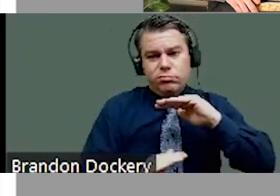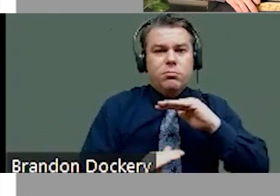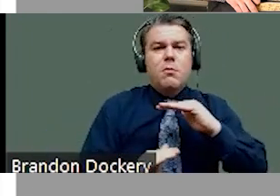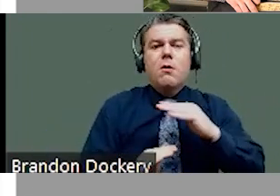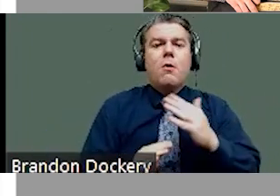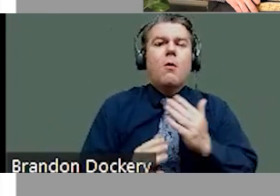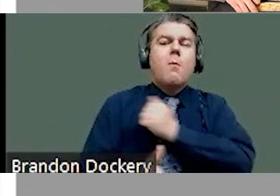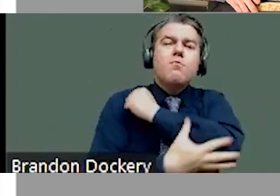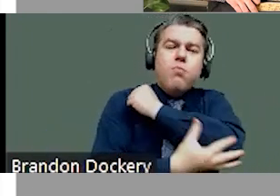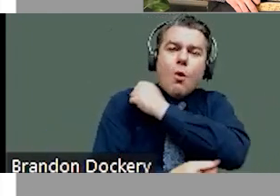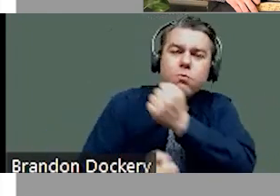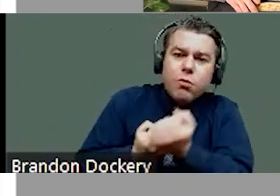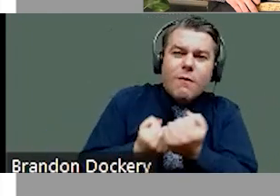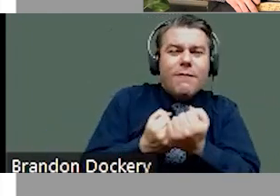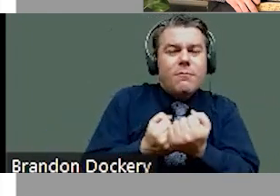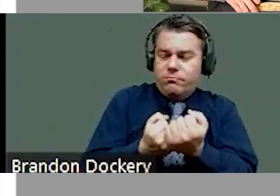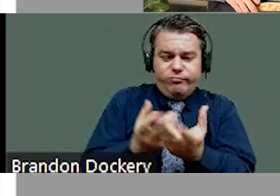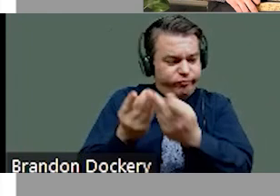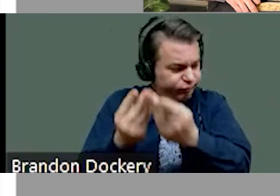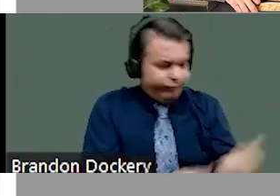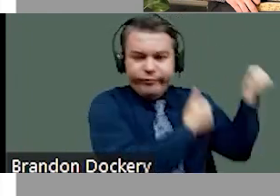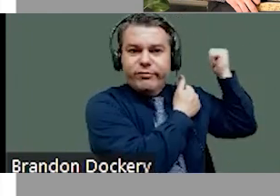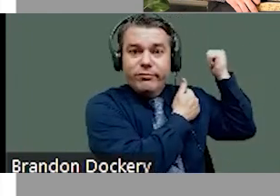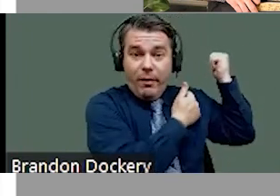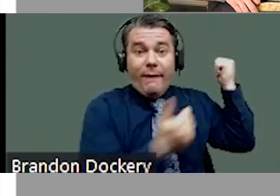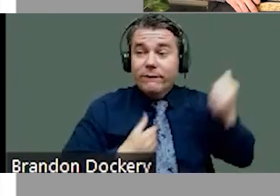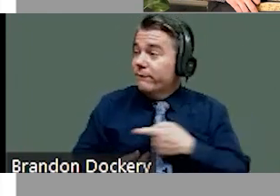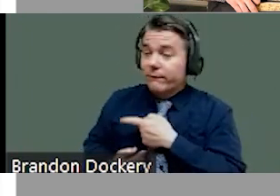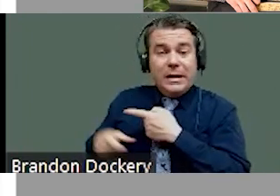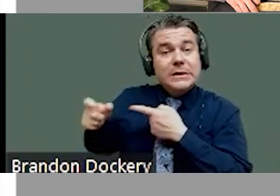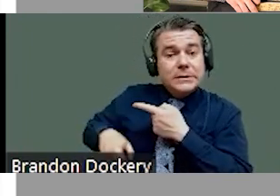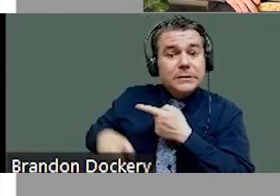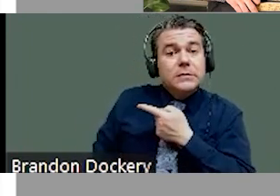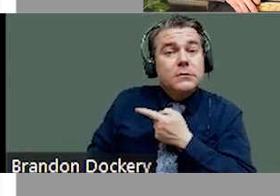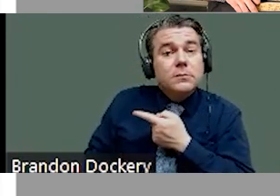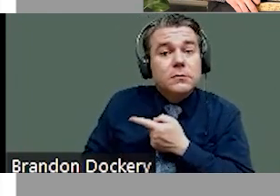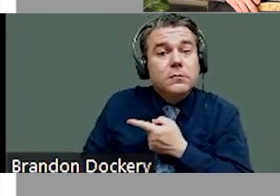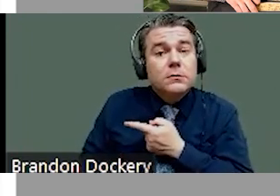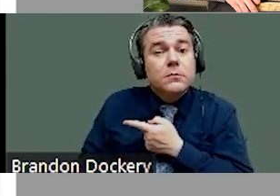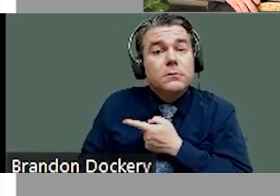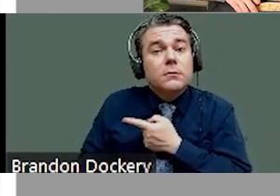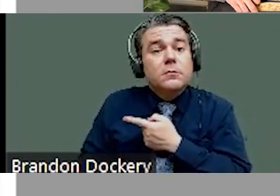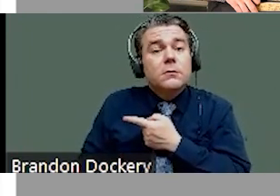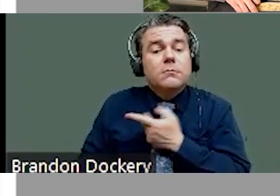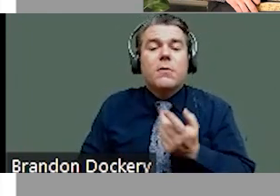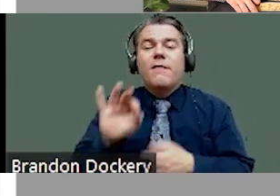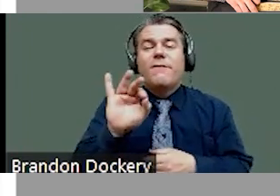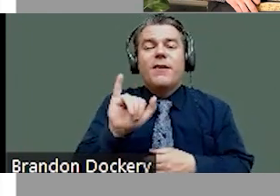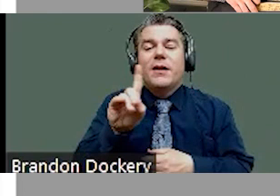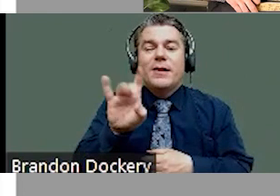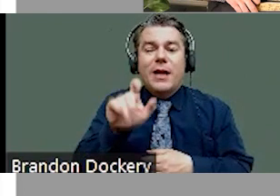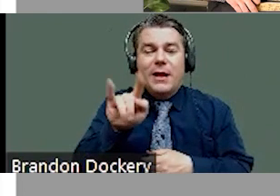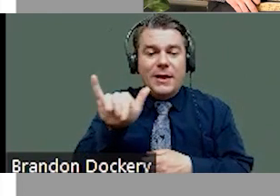employment supports for workers with disabilities a thing of the past. We have exactly what we need, including